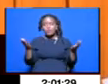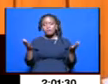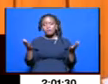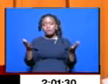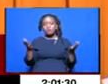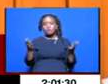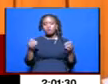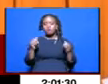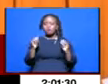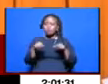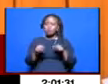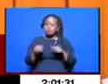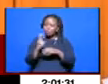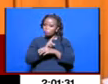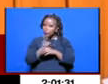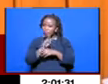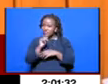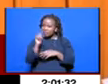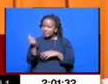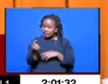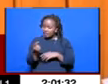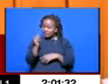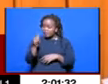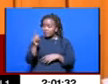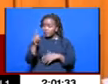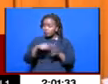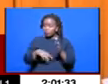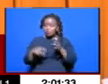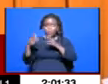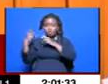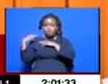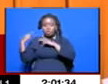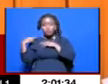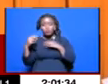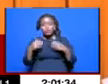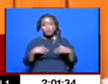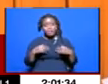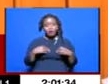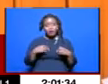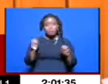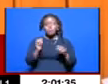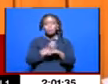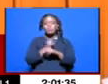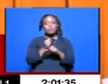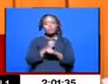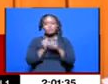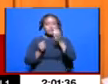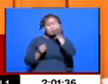applicable in Kenya? This is the duty we have, and we cannot just dismiss this.